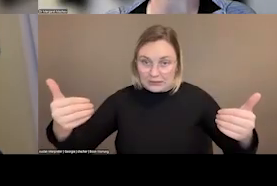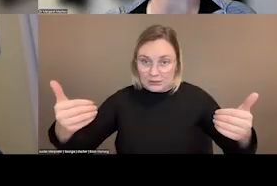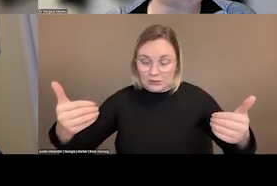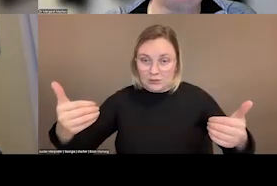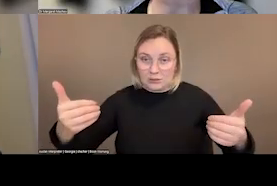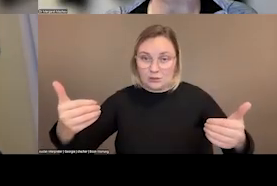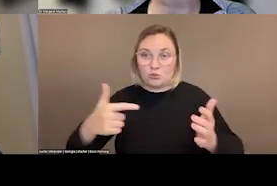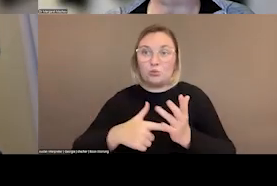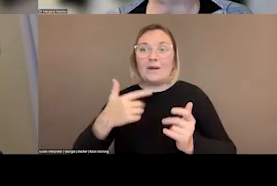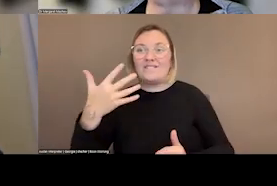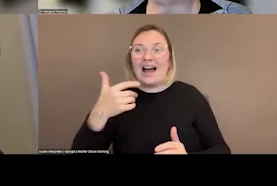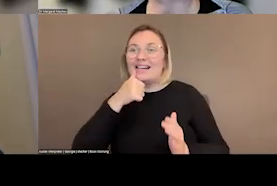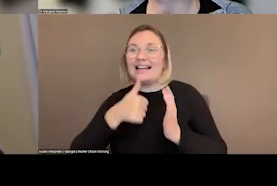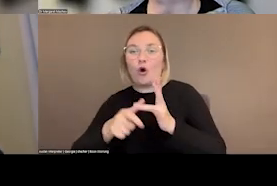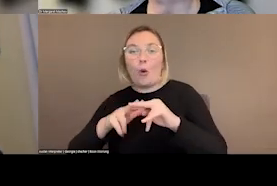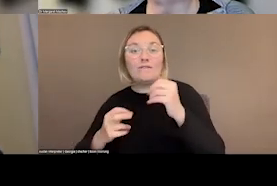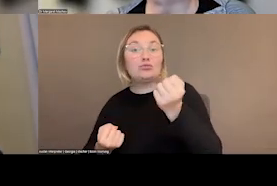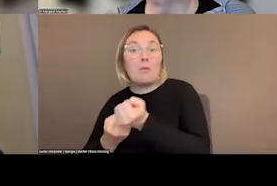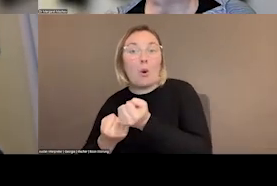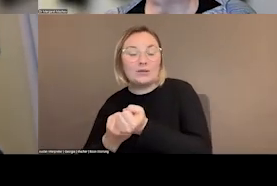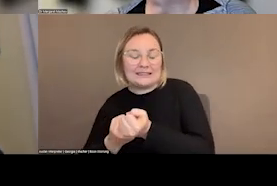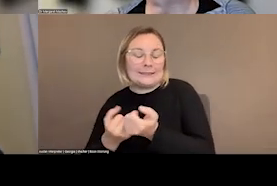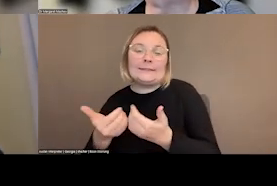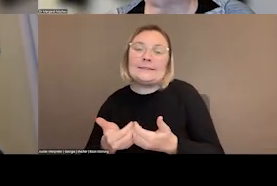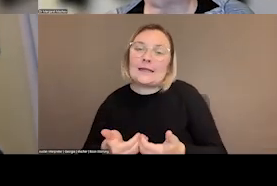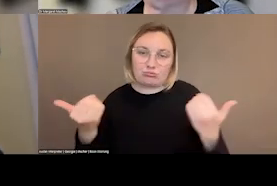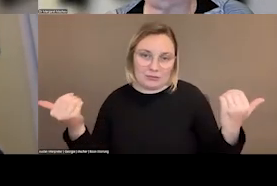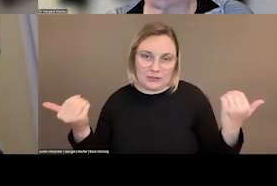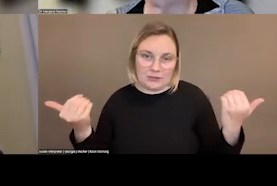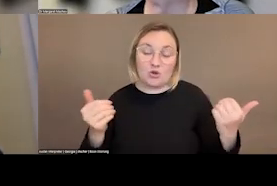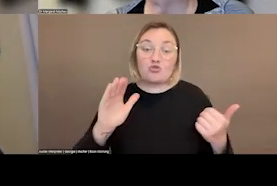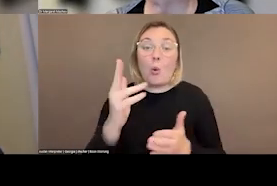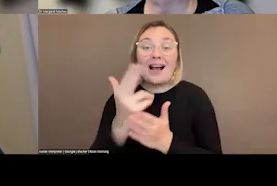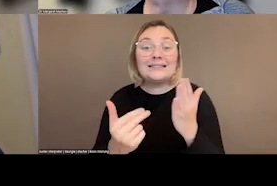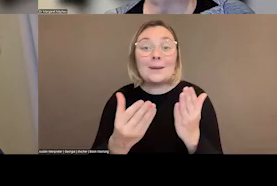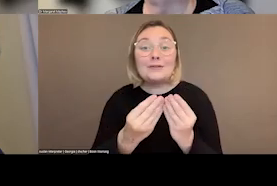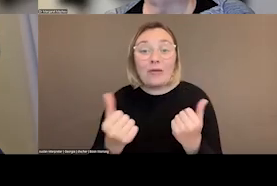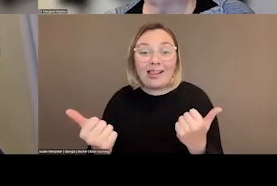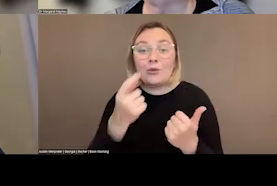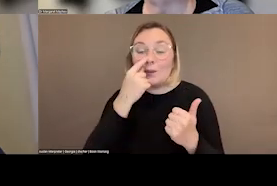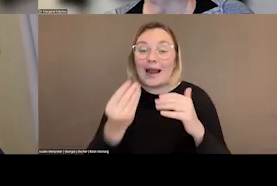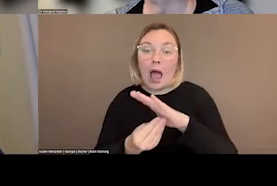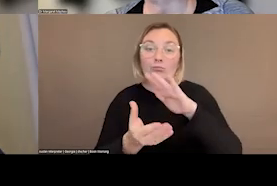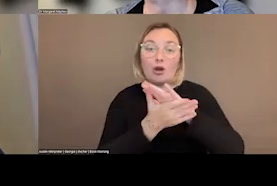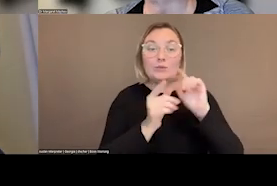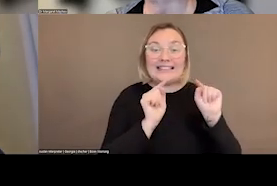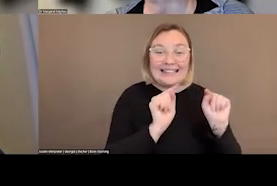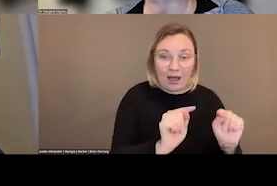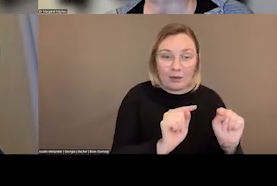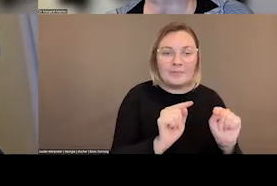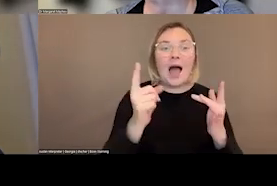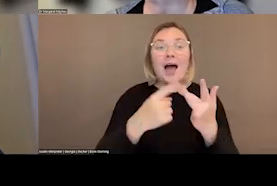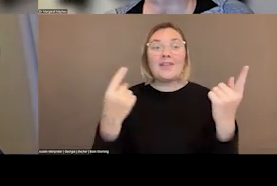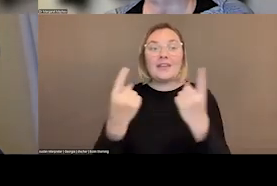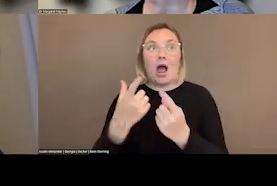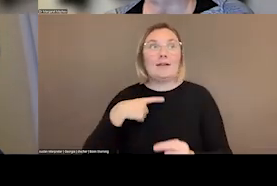those 5 letters of support. So that doesn't take away from your artistic material. You can upload those here as well. The other thing I